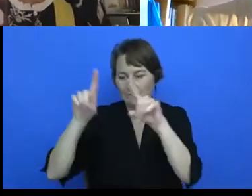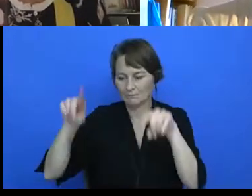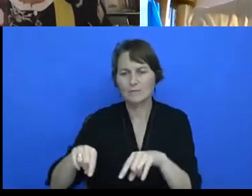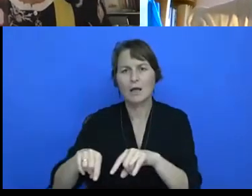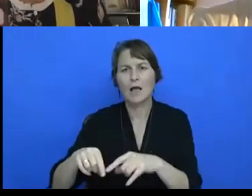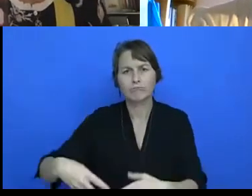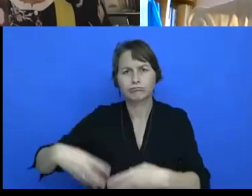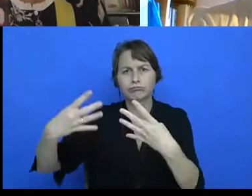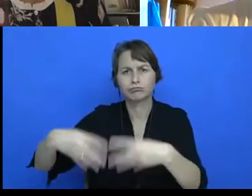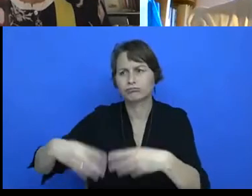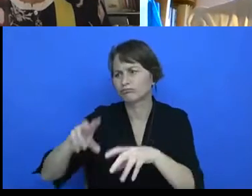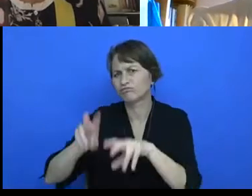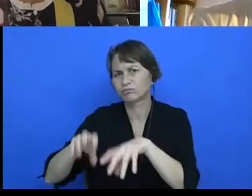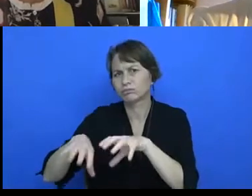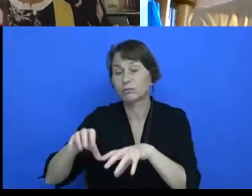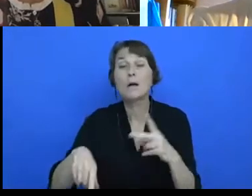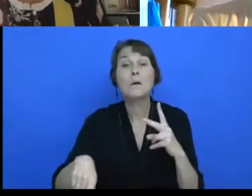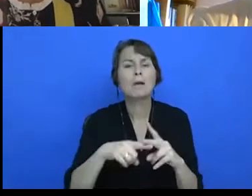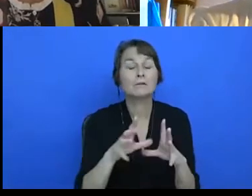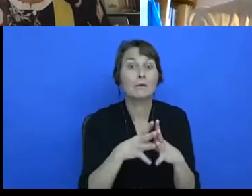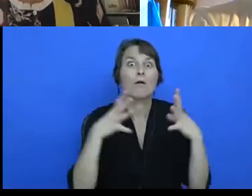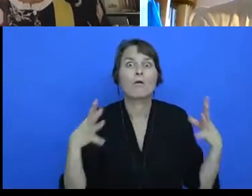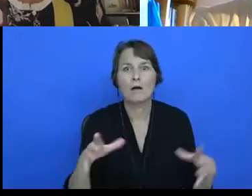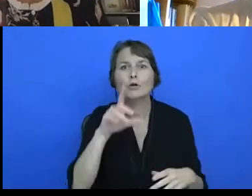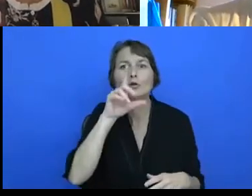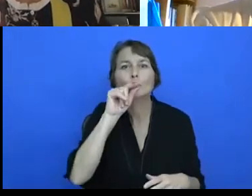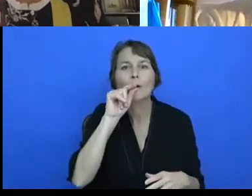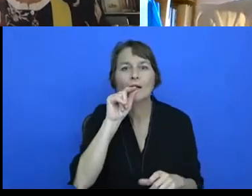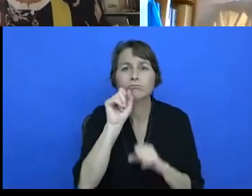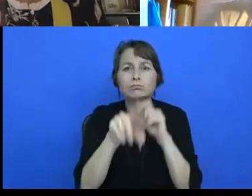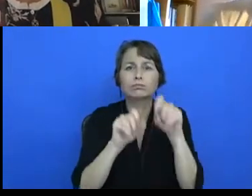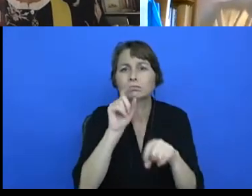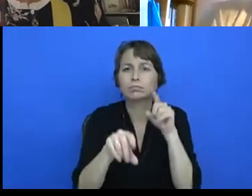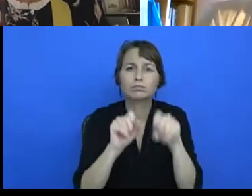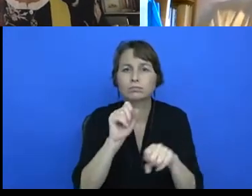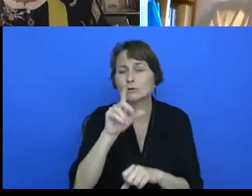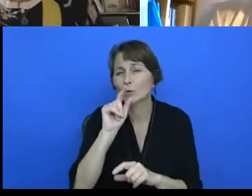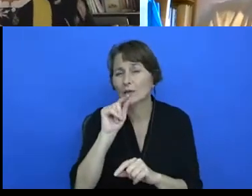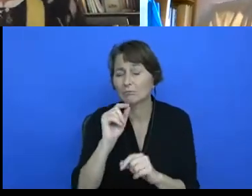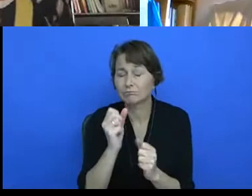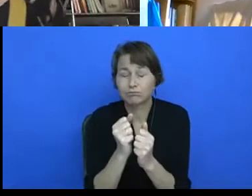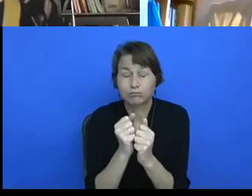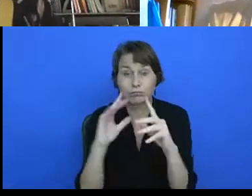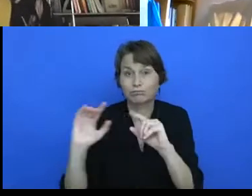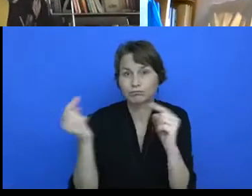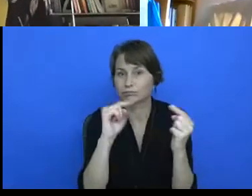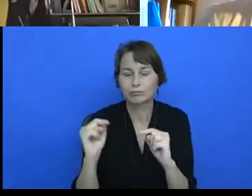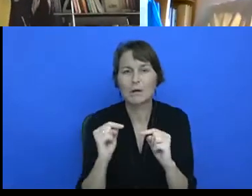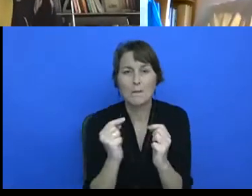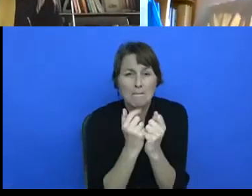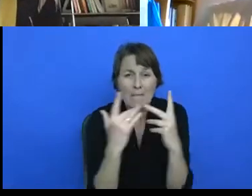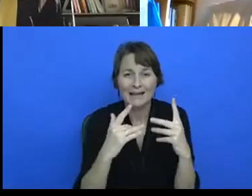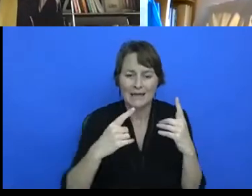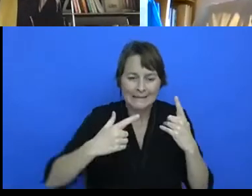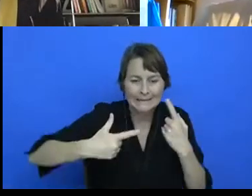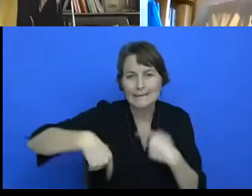other in the chat, and Twitter. There was an awful lot of extra discussion going on Twitter. So there was lots of interaction, but there's a lot more I think